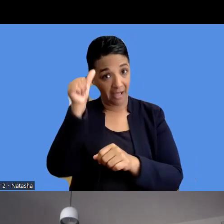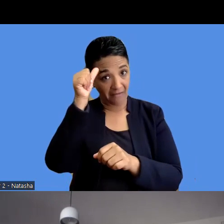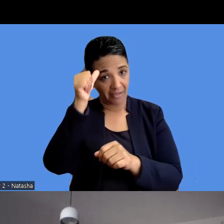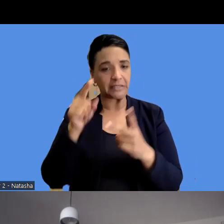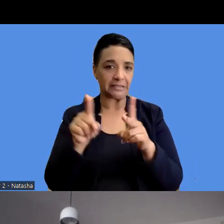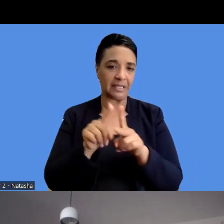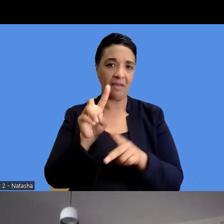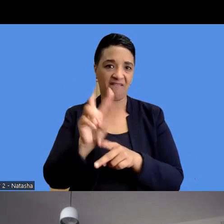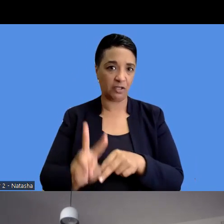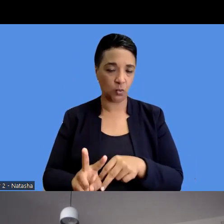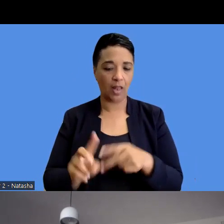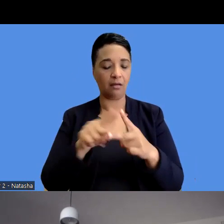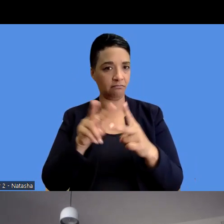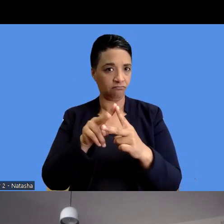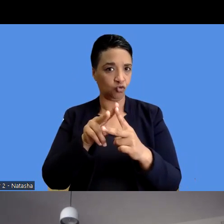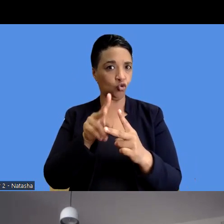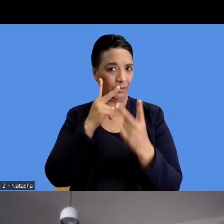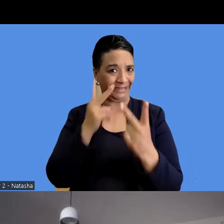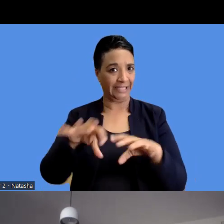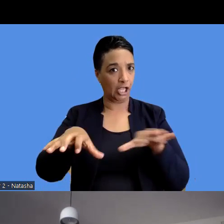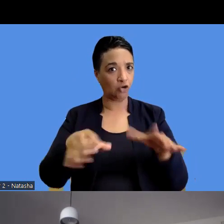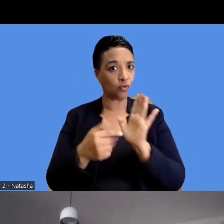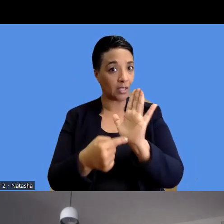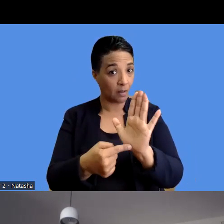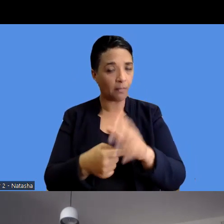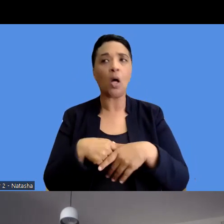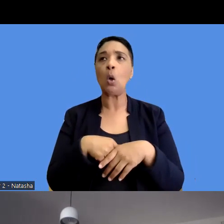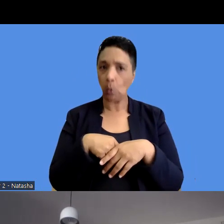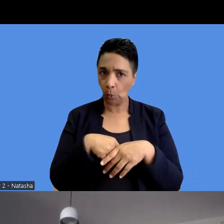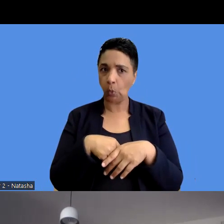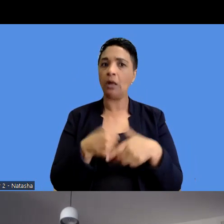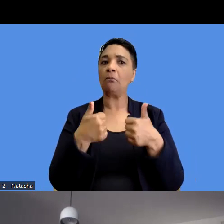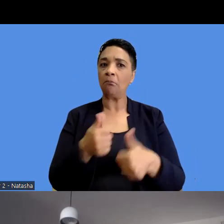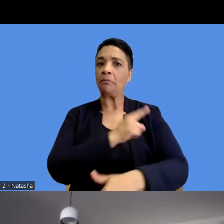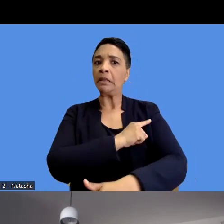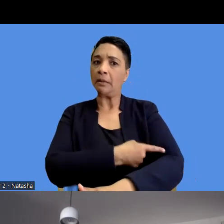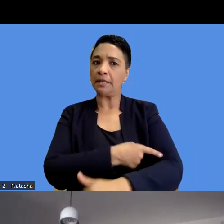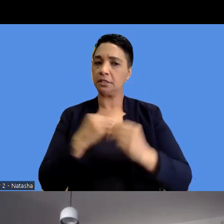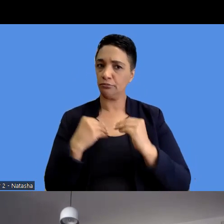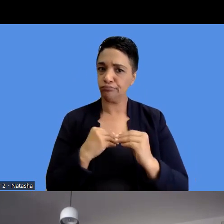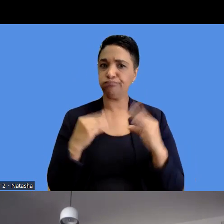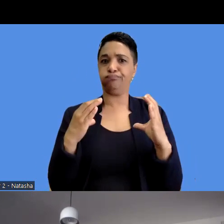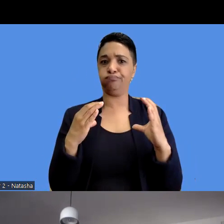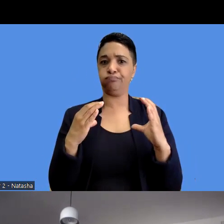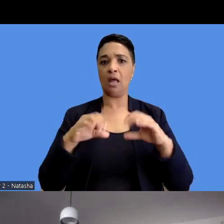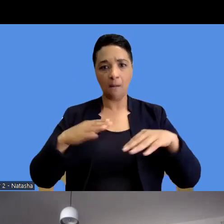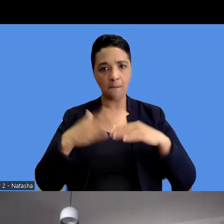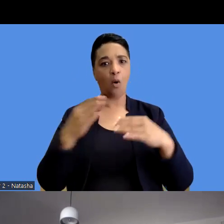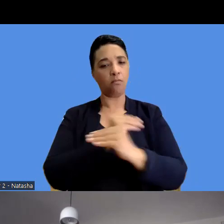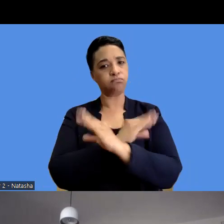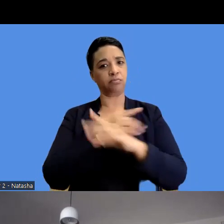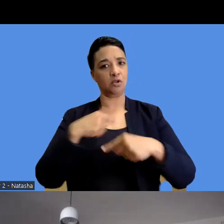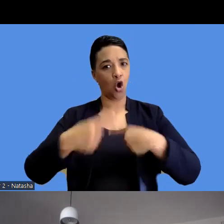Venezuela, you could really find that capacities were strengthened of operational partners.